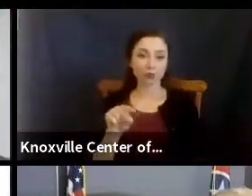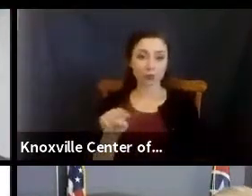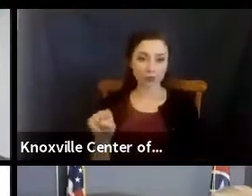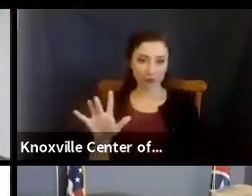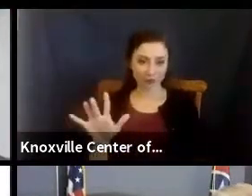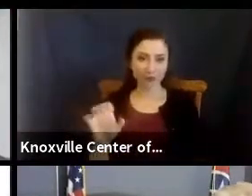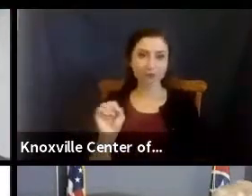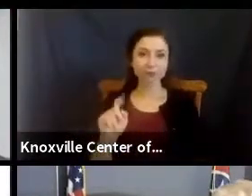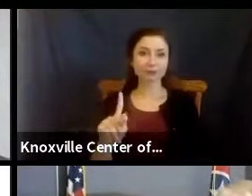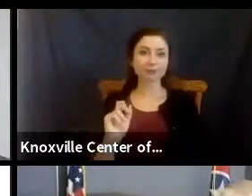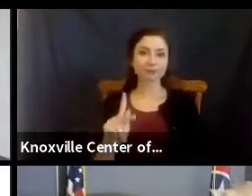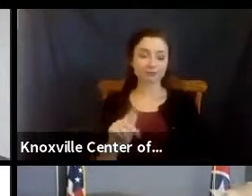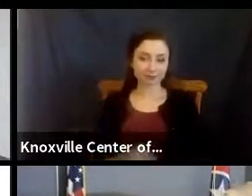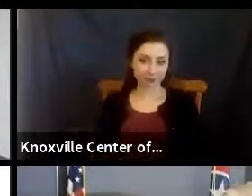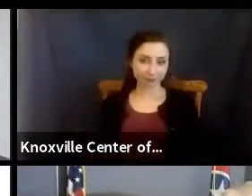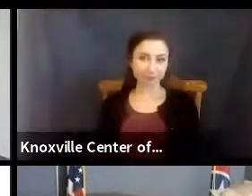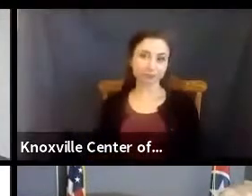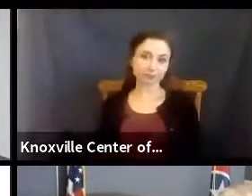So